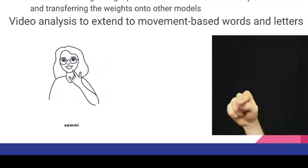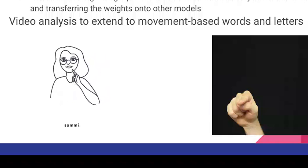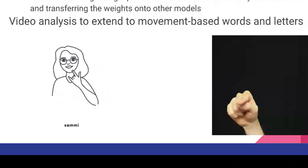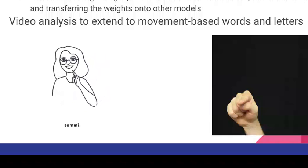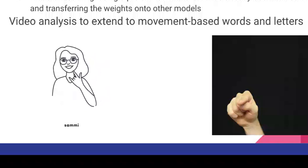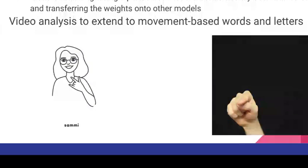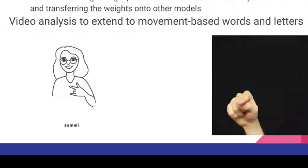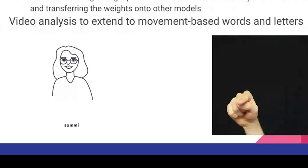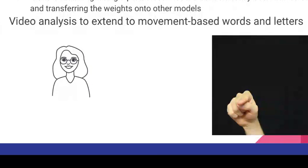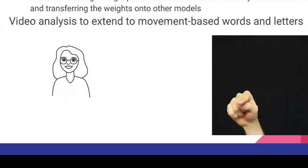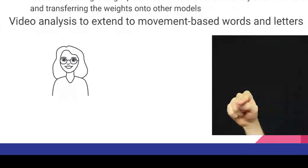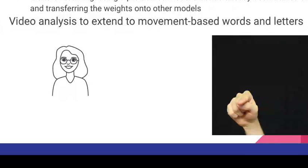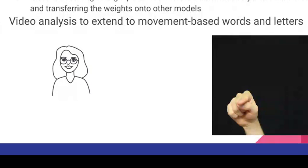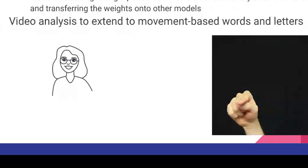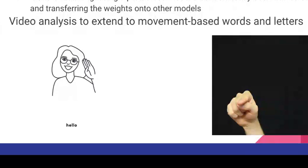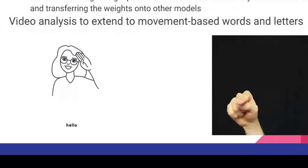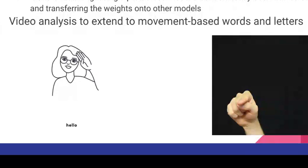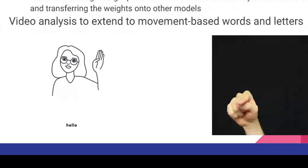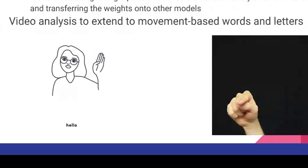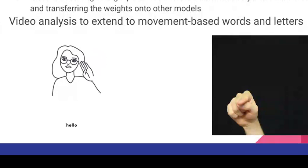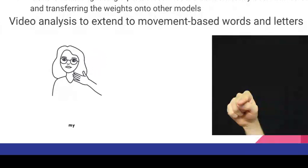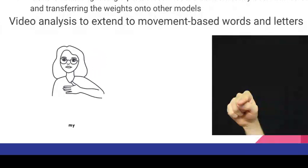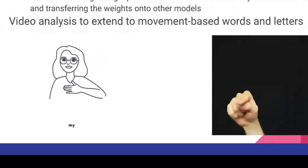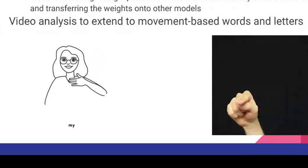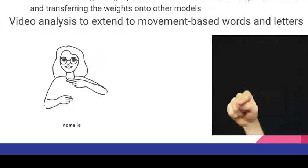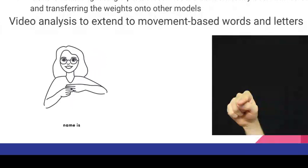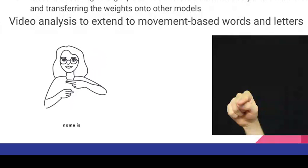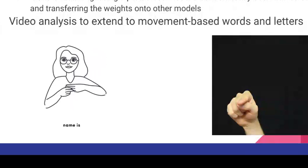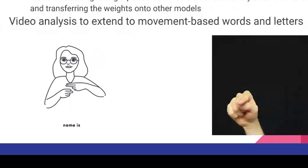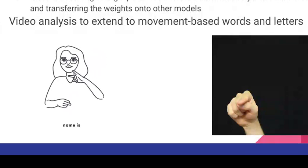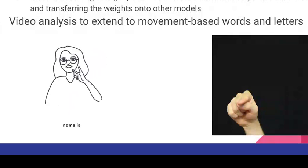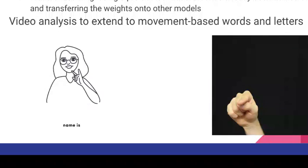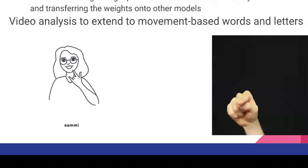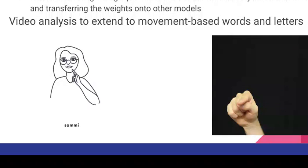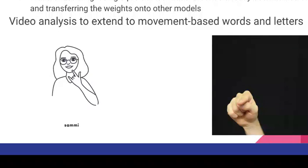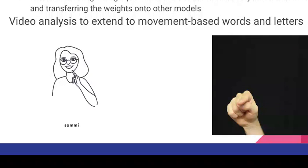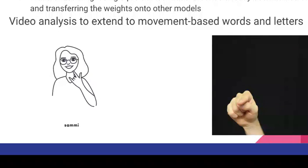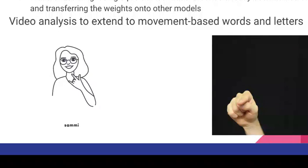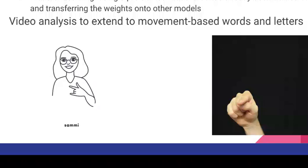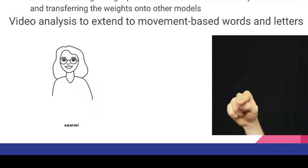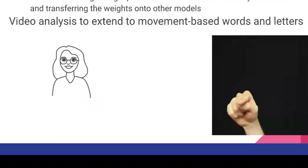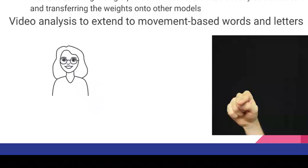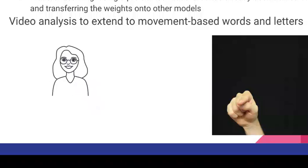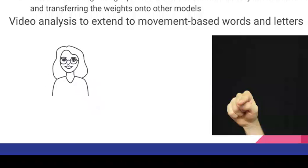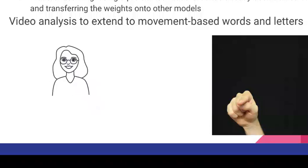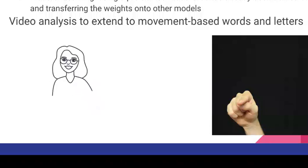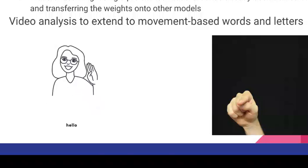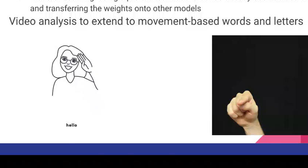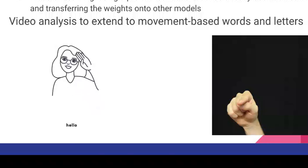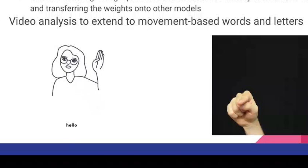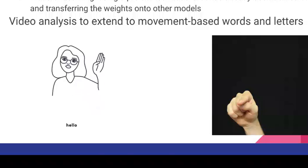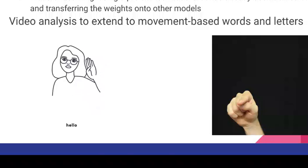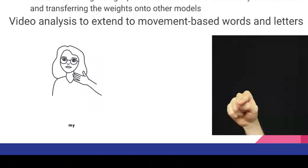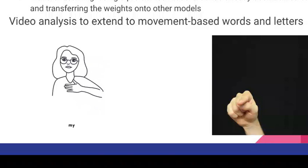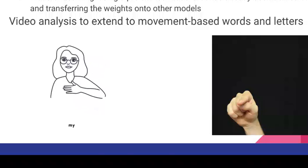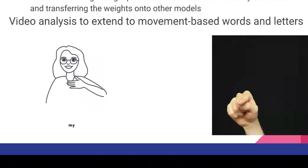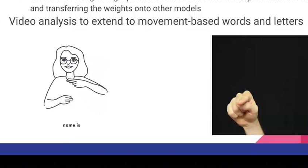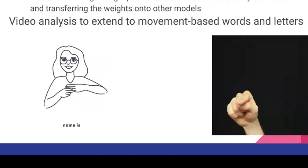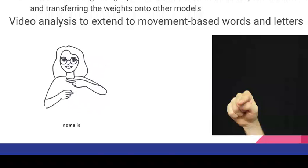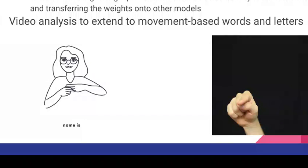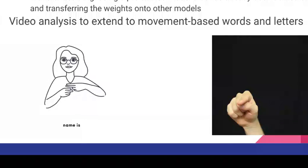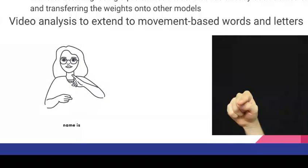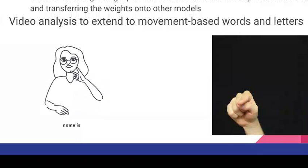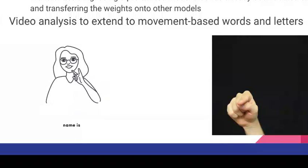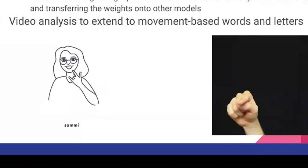just the alphabet. So these are definitely areas of interest and